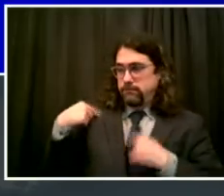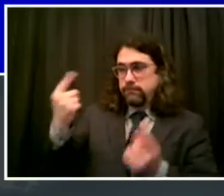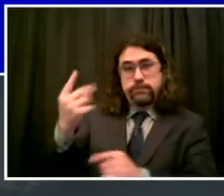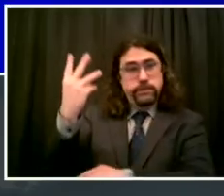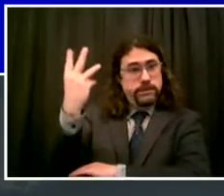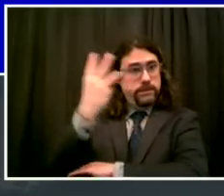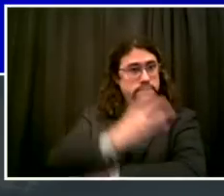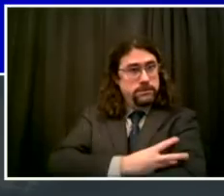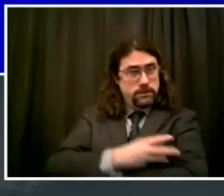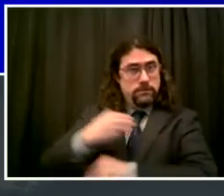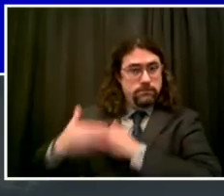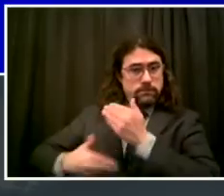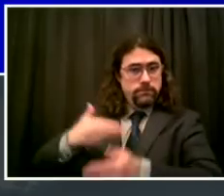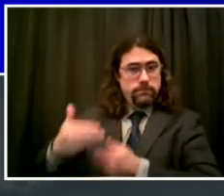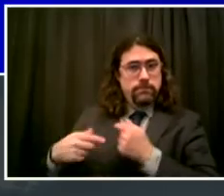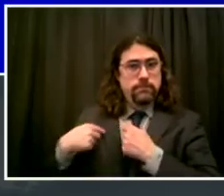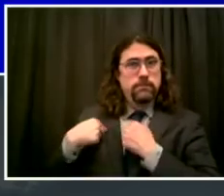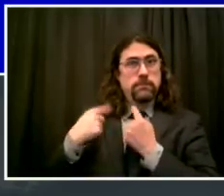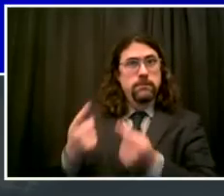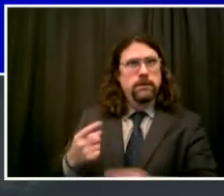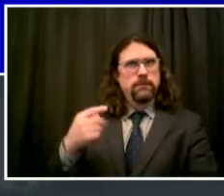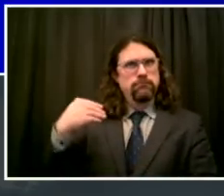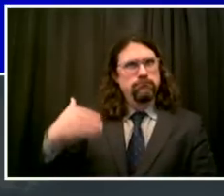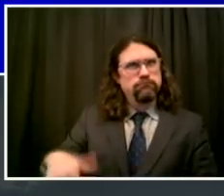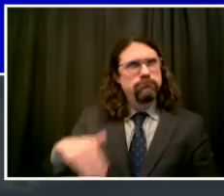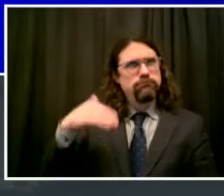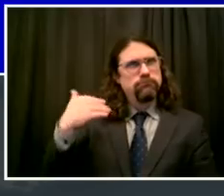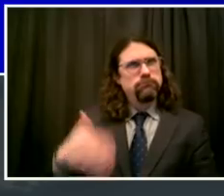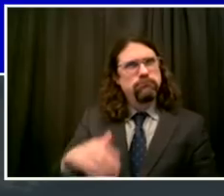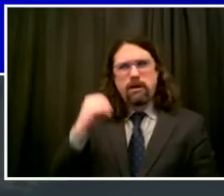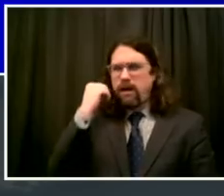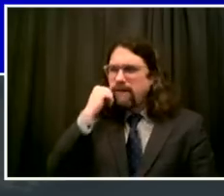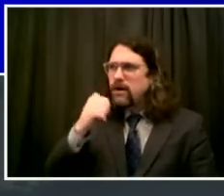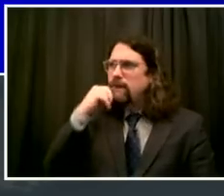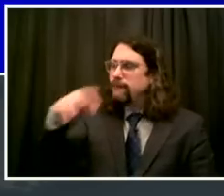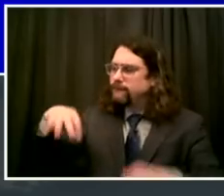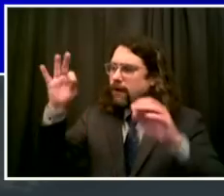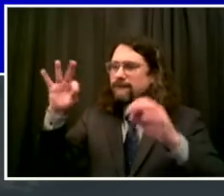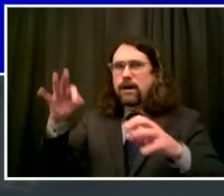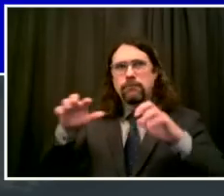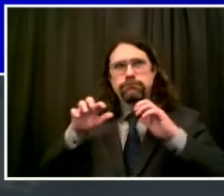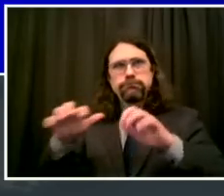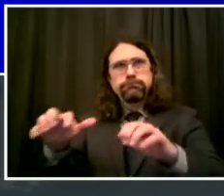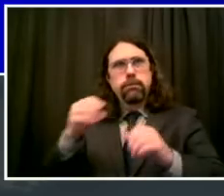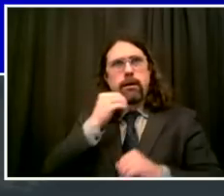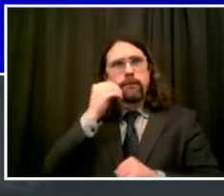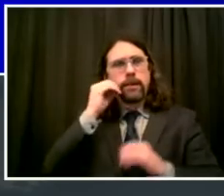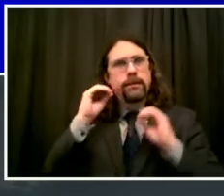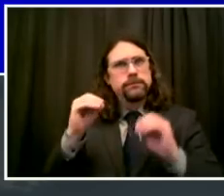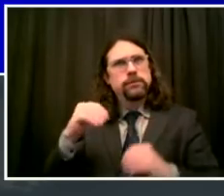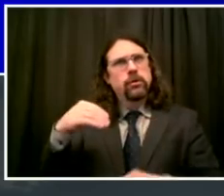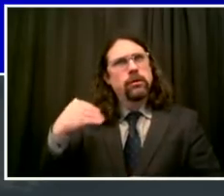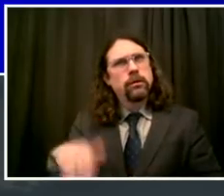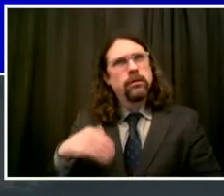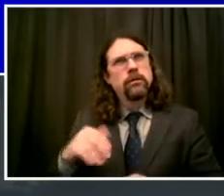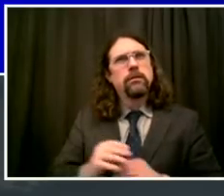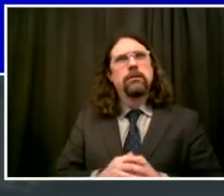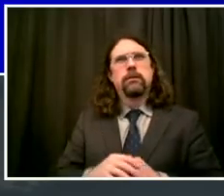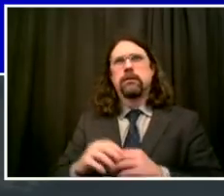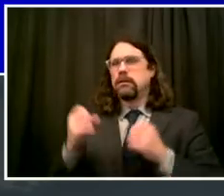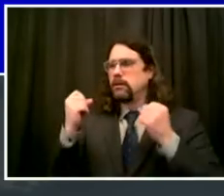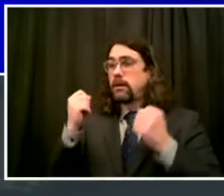entirely consistent. Something really groundbreaking is happening here, something very different and very